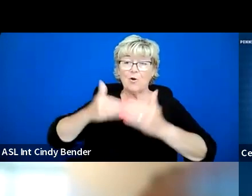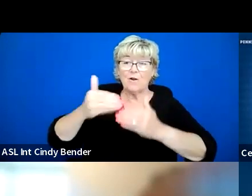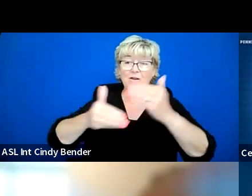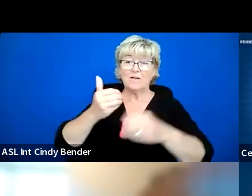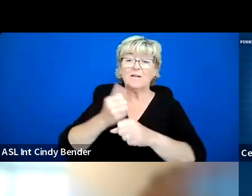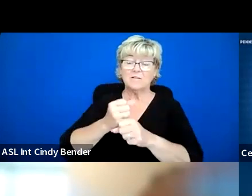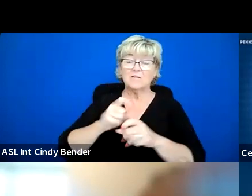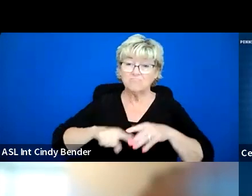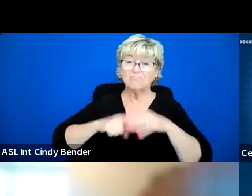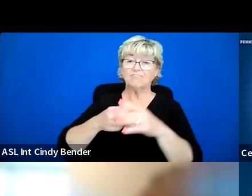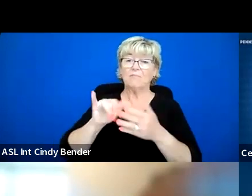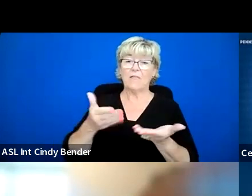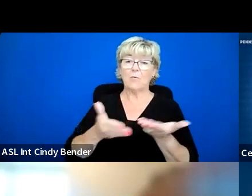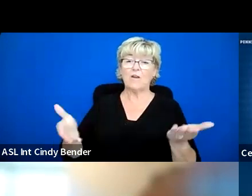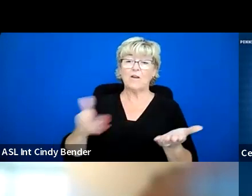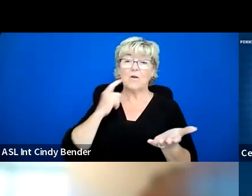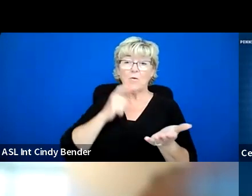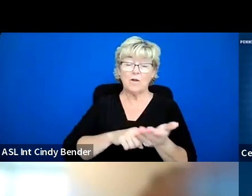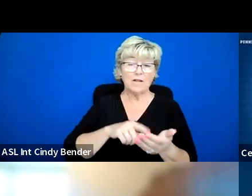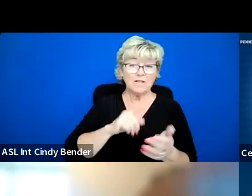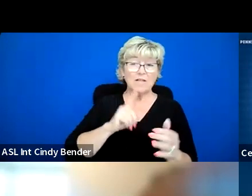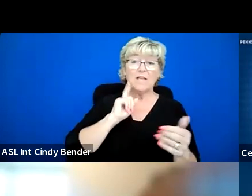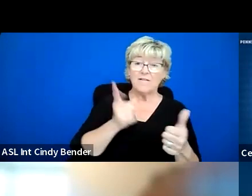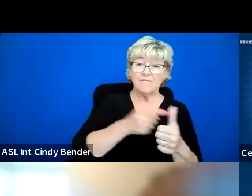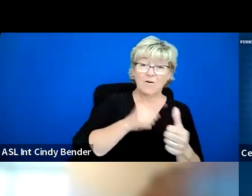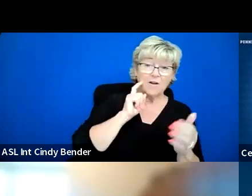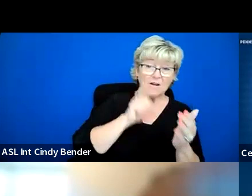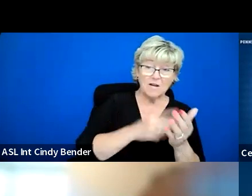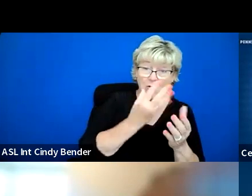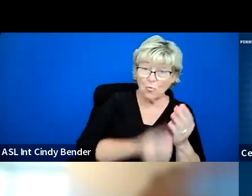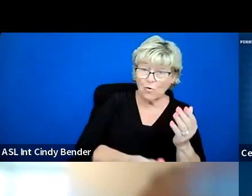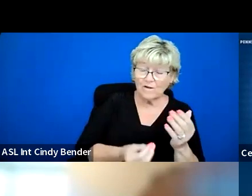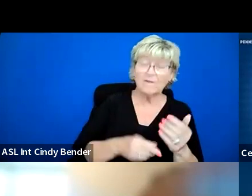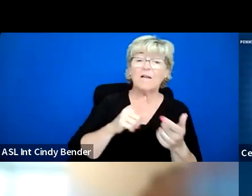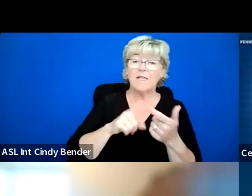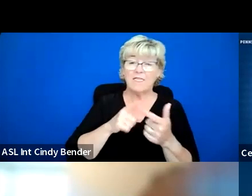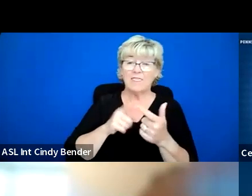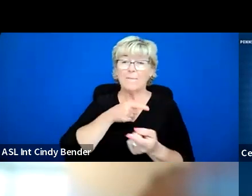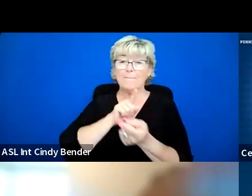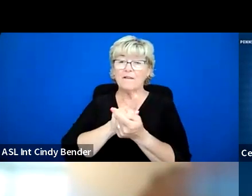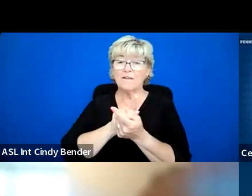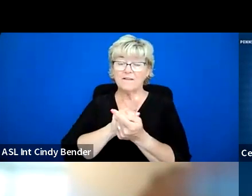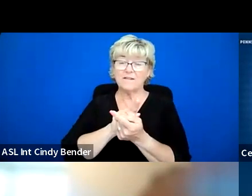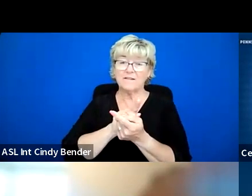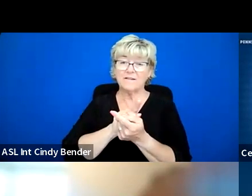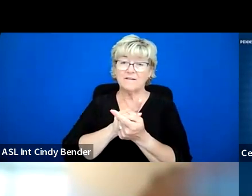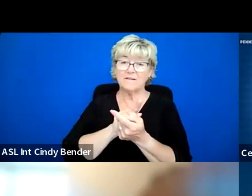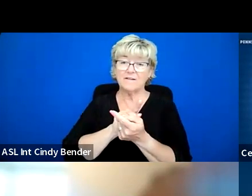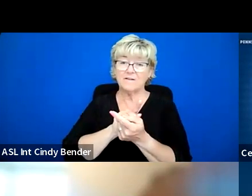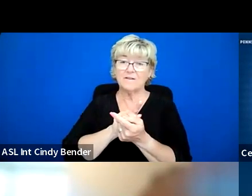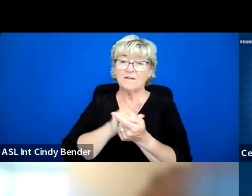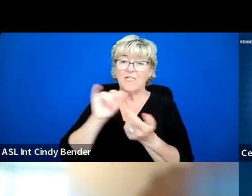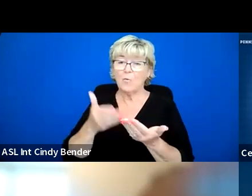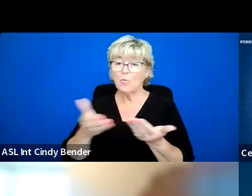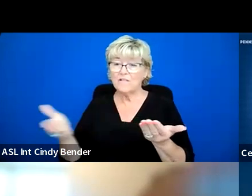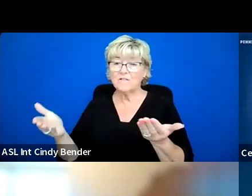initiate that resource request. So identifying the gap and working to fulfill getting the resource